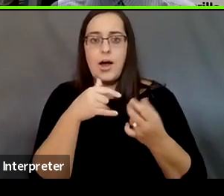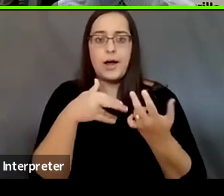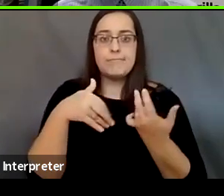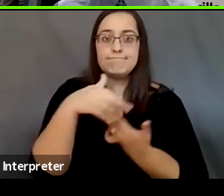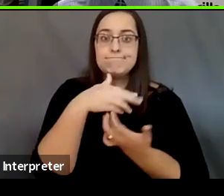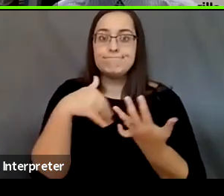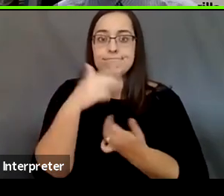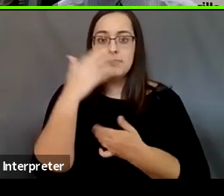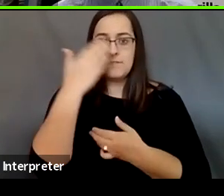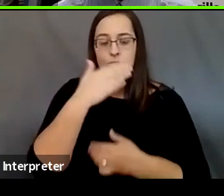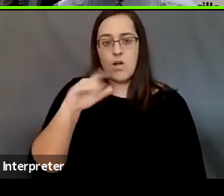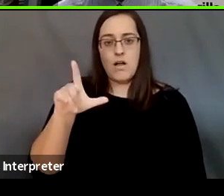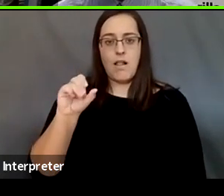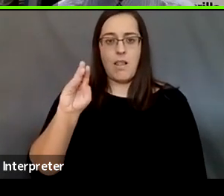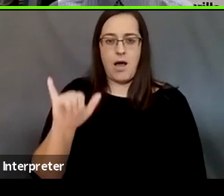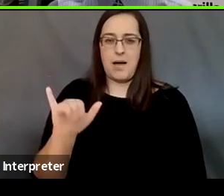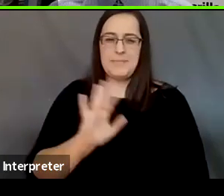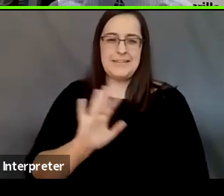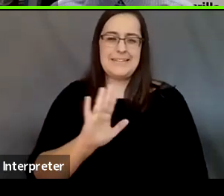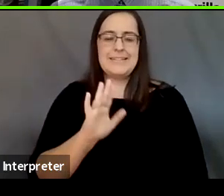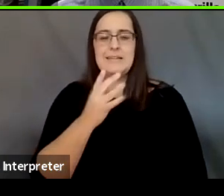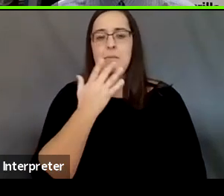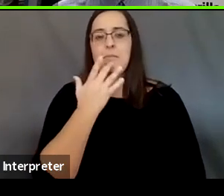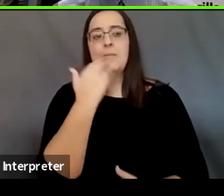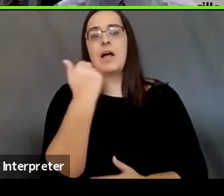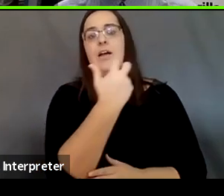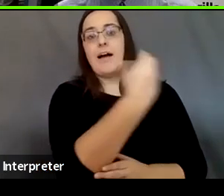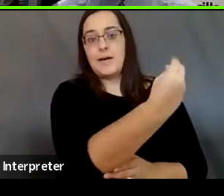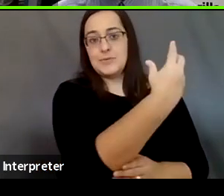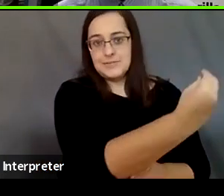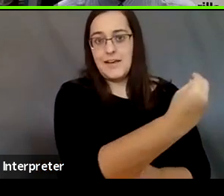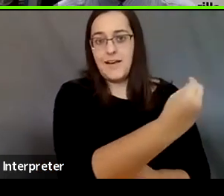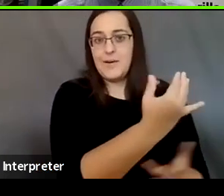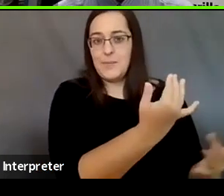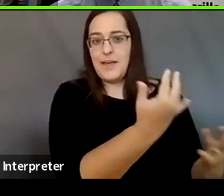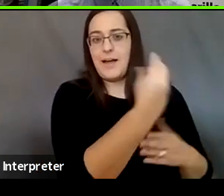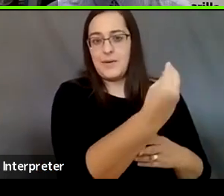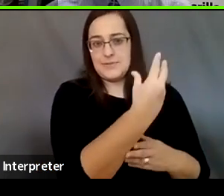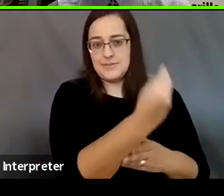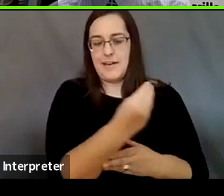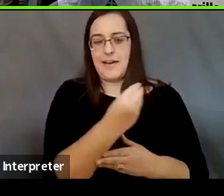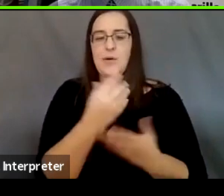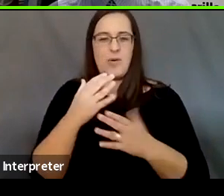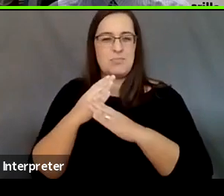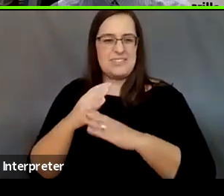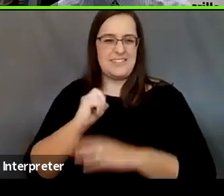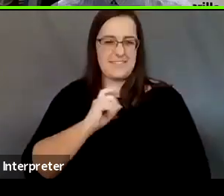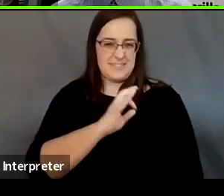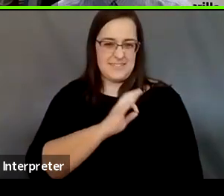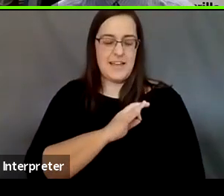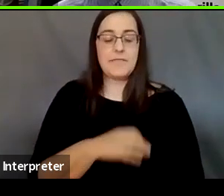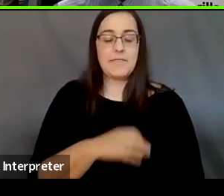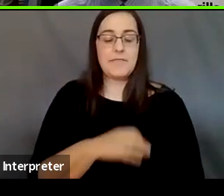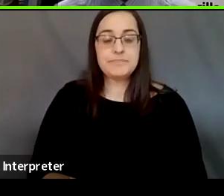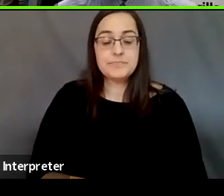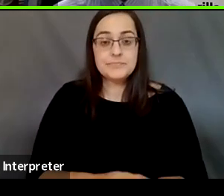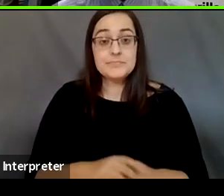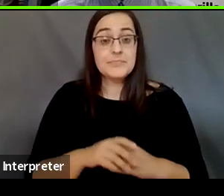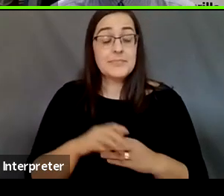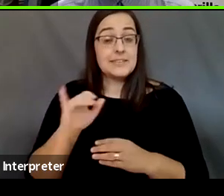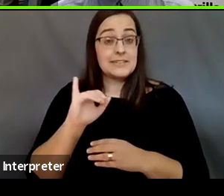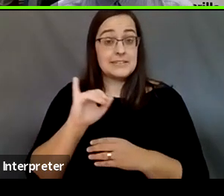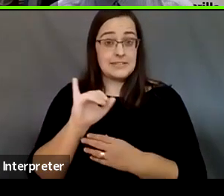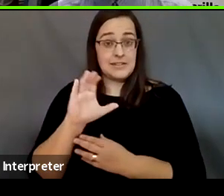lobby, just so we keep our staff safe and keep each other safe by not congregating in the lobby. And lastly, as Casie